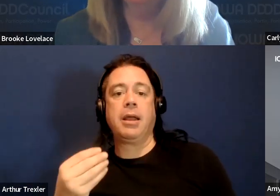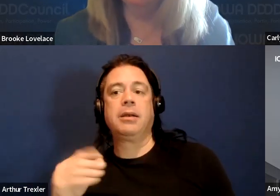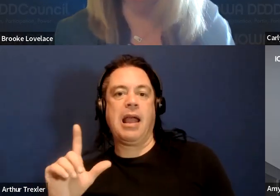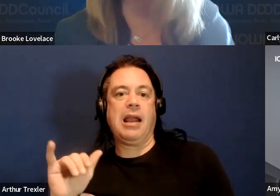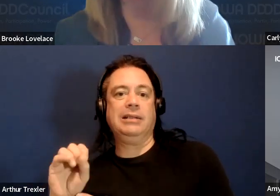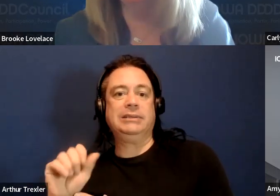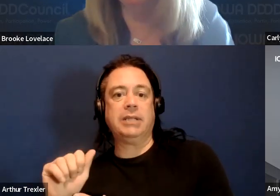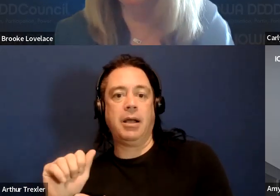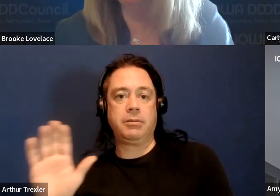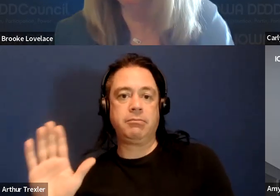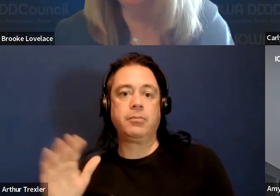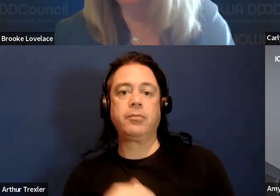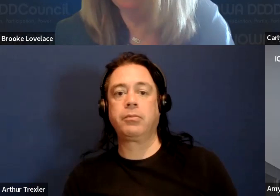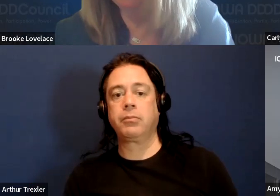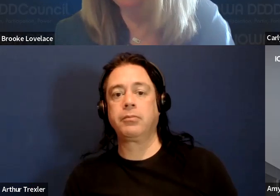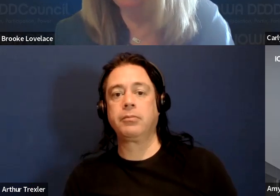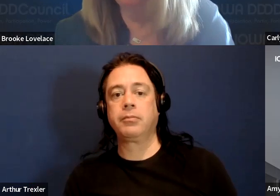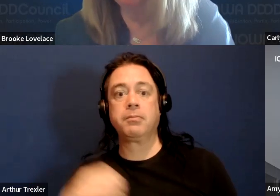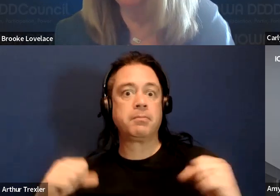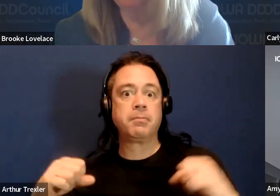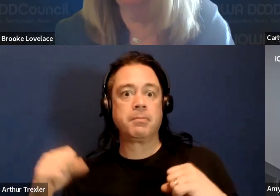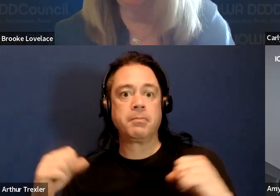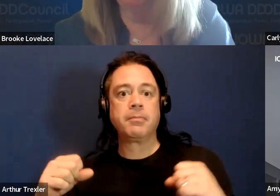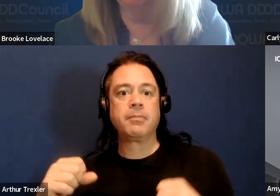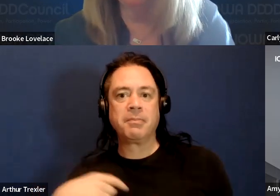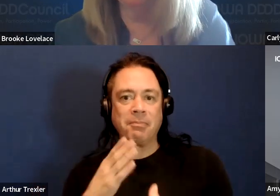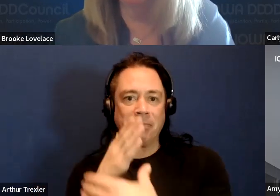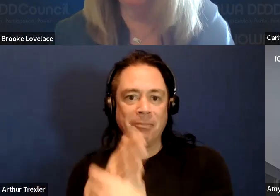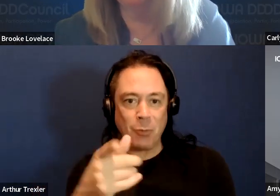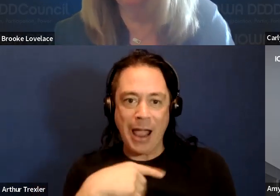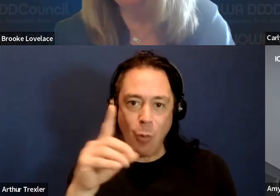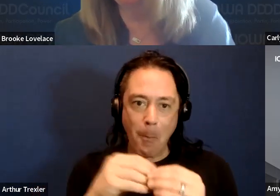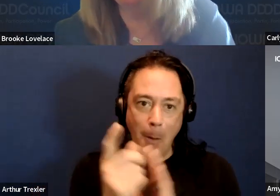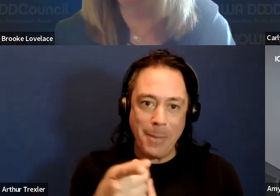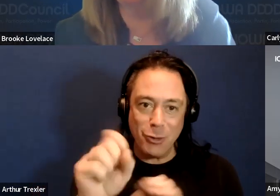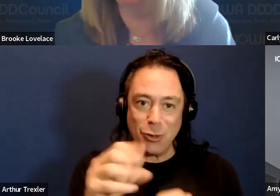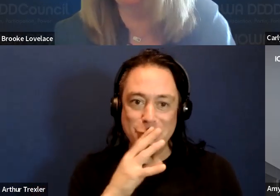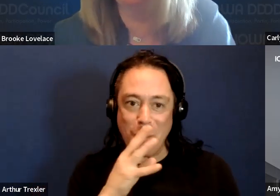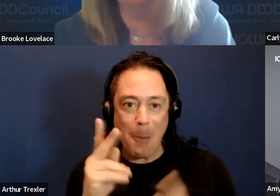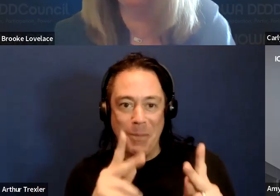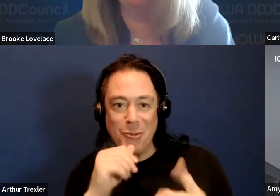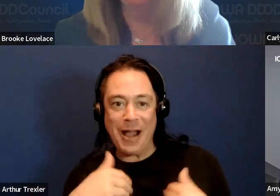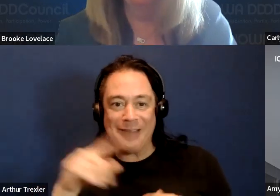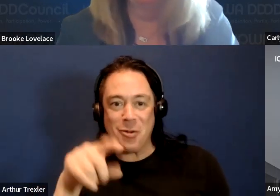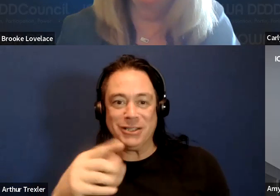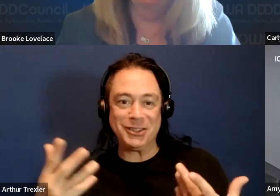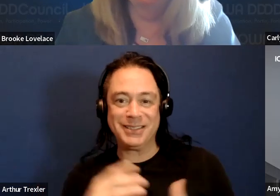Lisa's. Yes. So I guess I interrupted you. You had one more minute you could have spoken if people didn't have